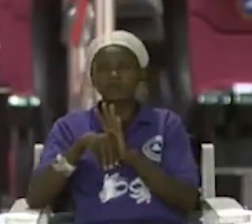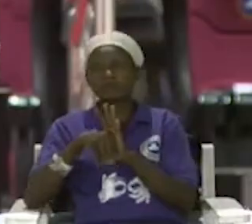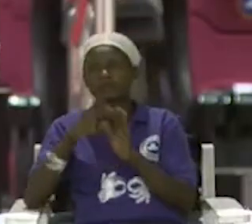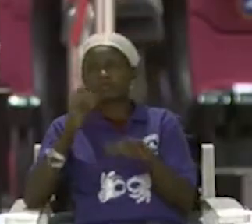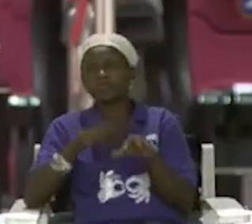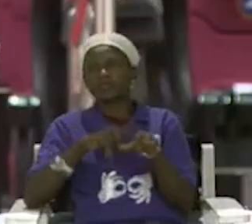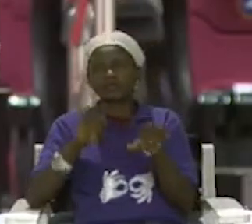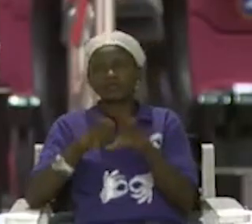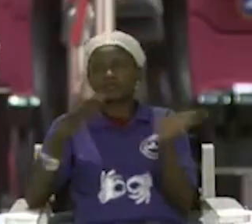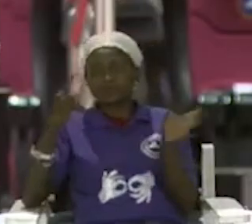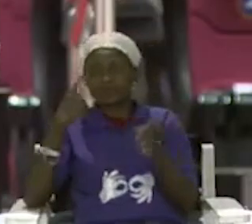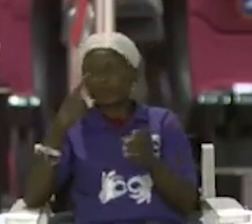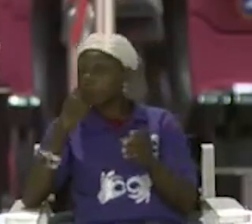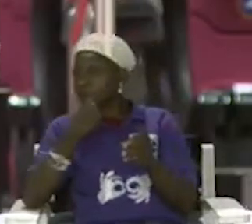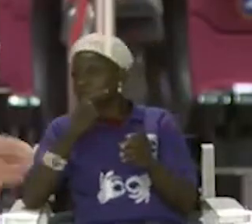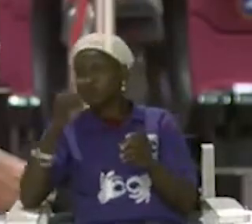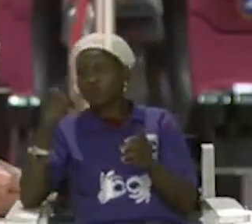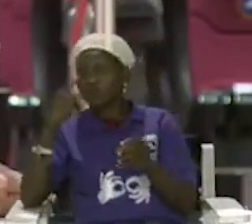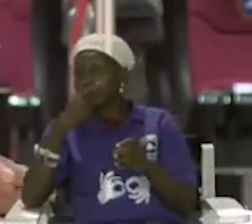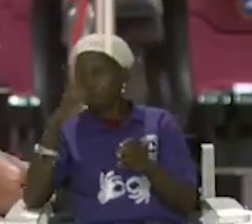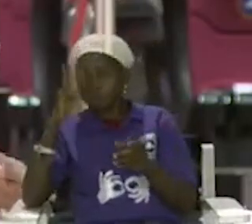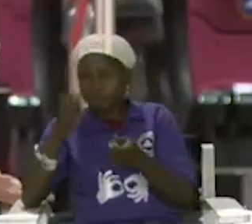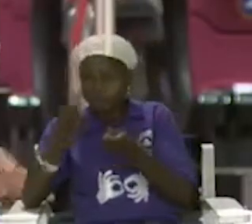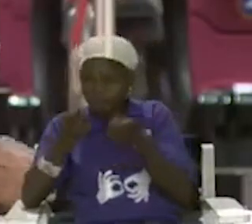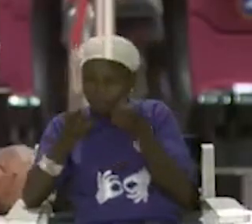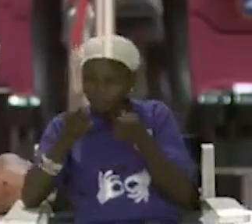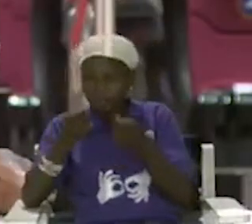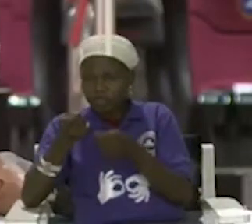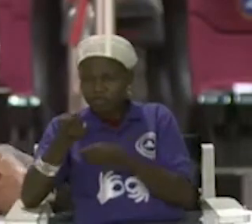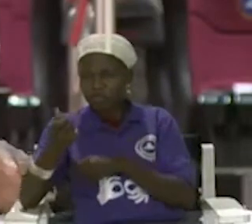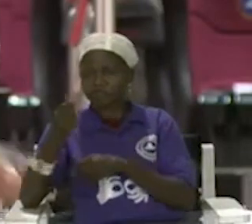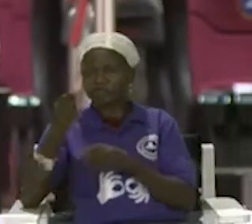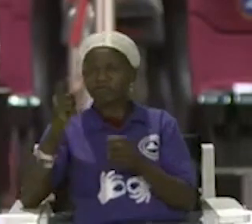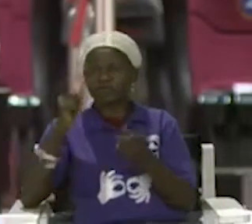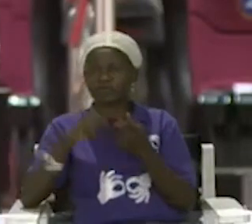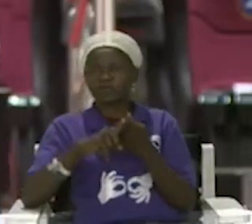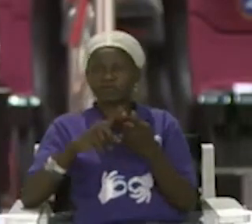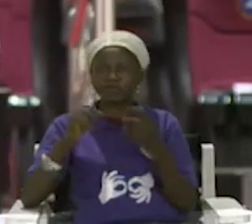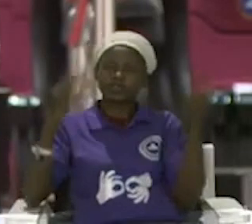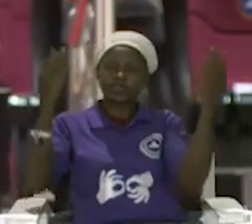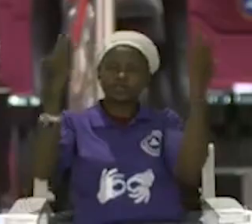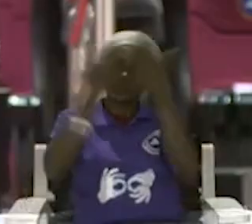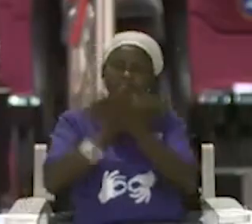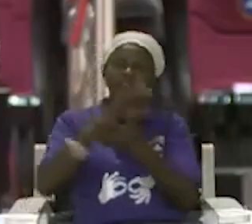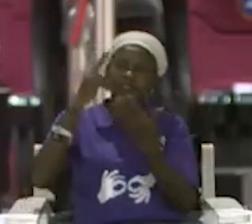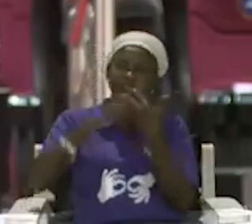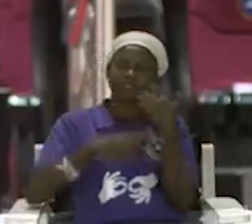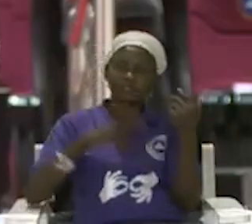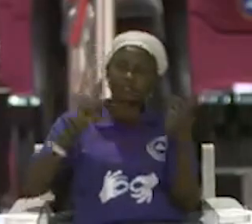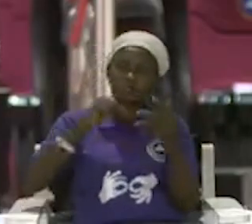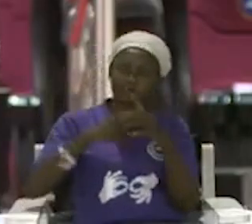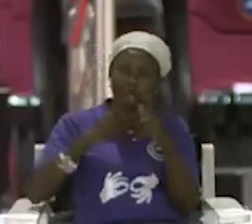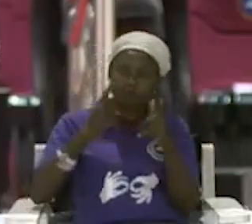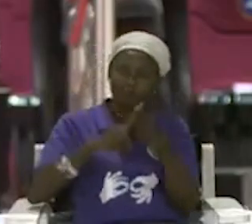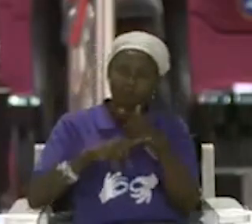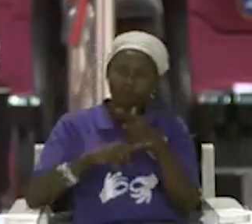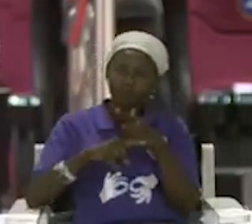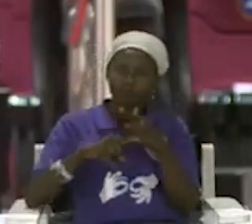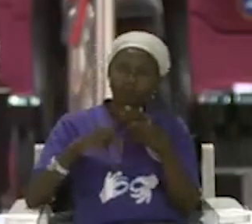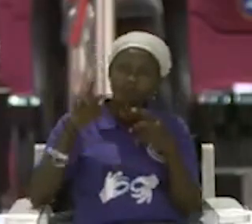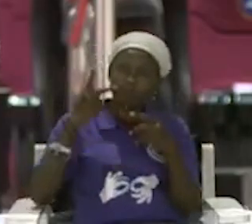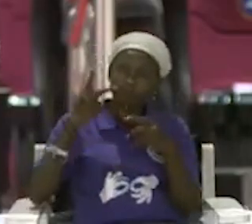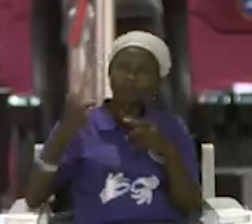time you open your eyes would have adjusted a little to the darkness, and you'll be able to